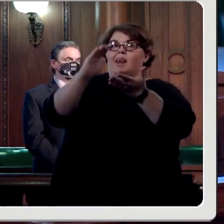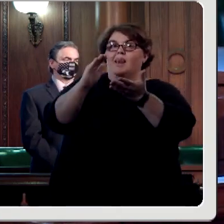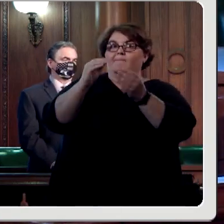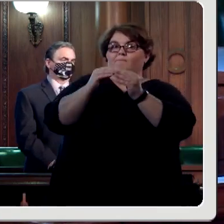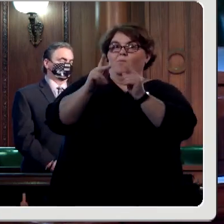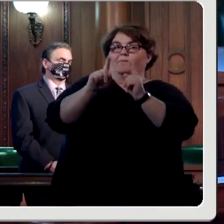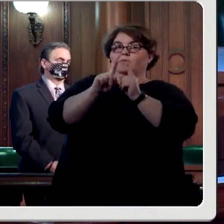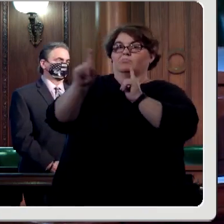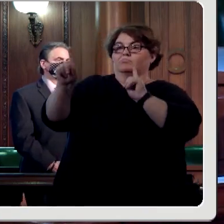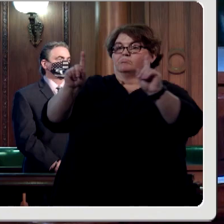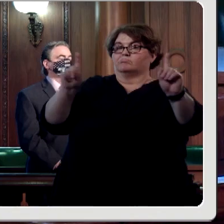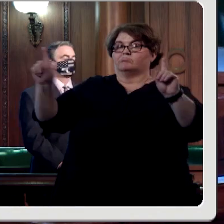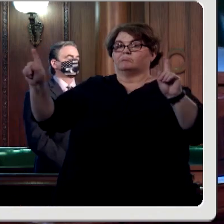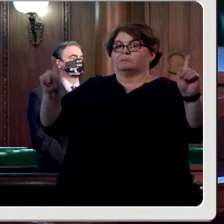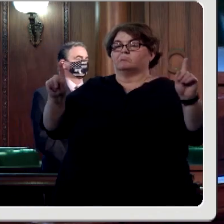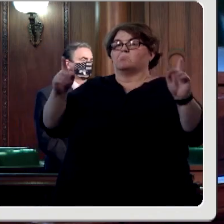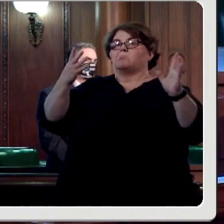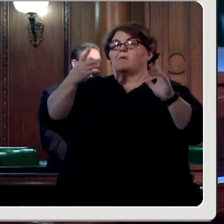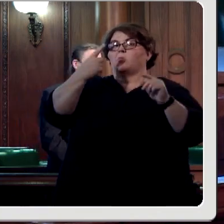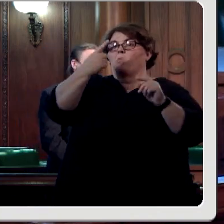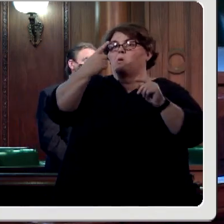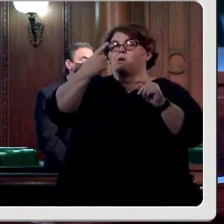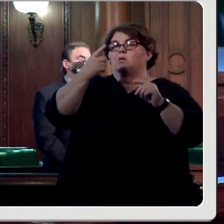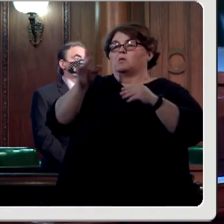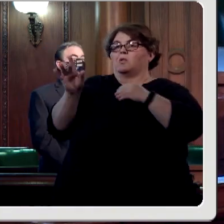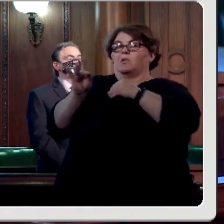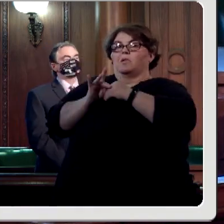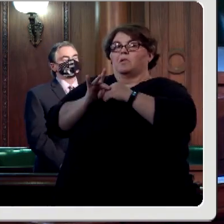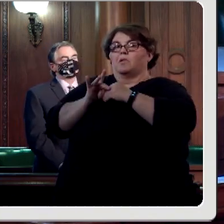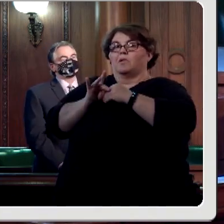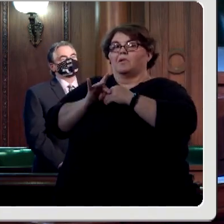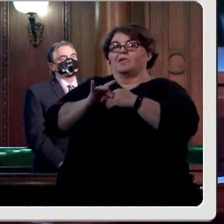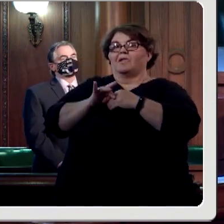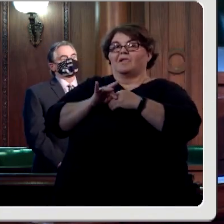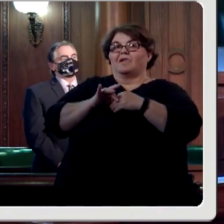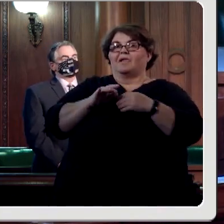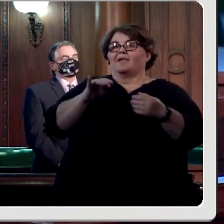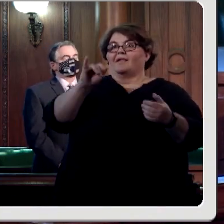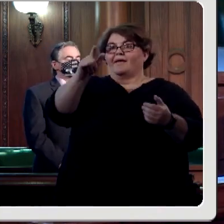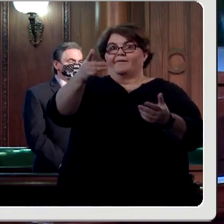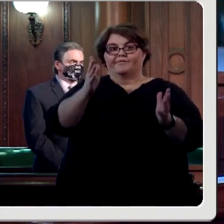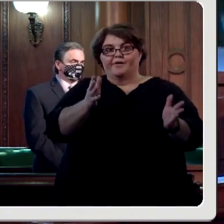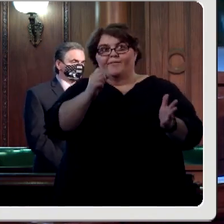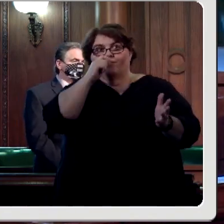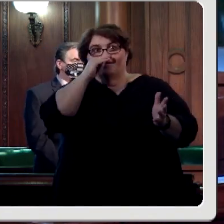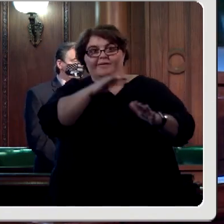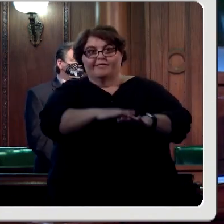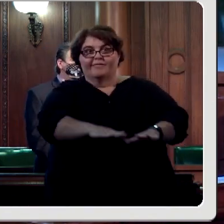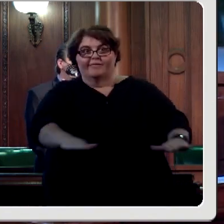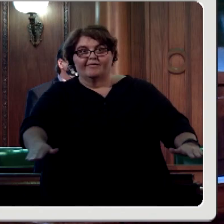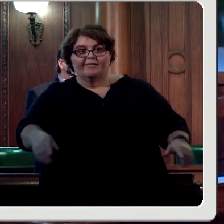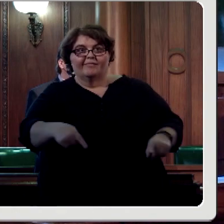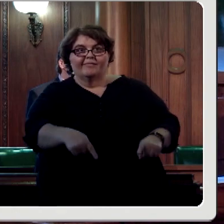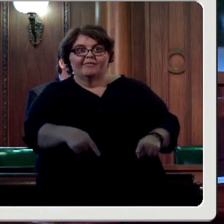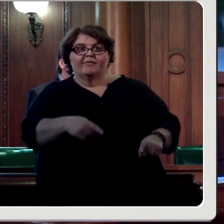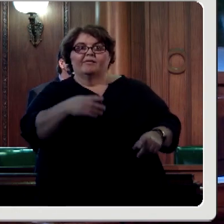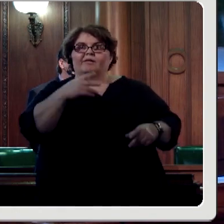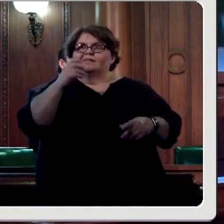difficult with small children, with people that need care, and of course these things are, you know,